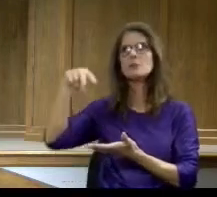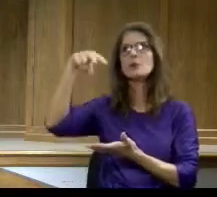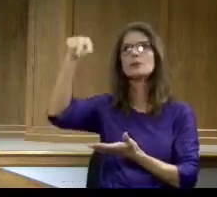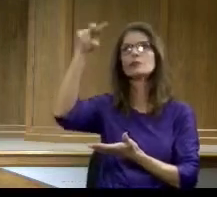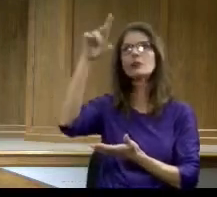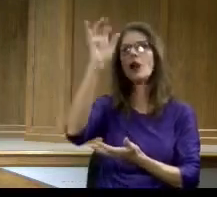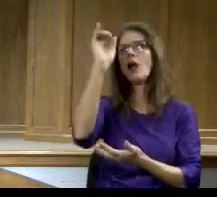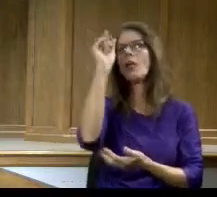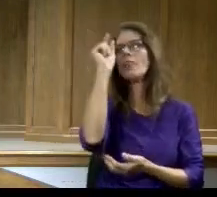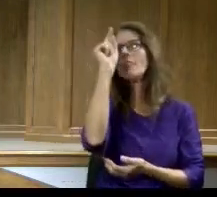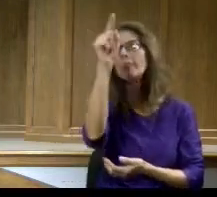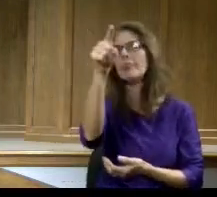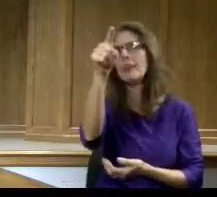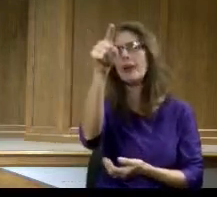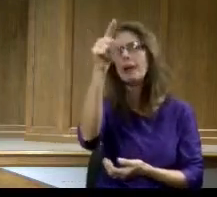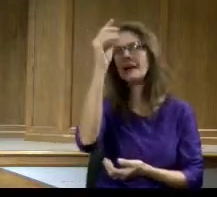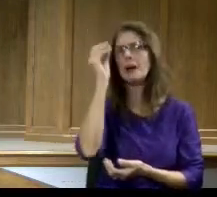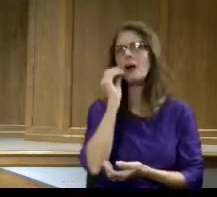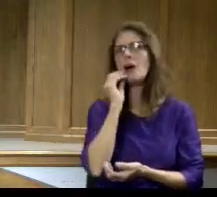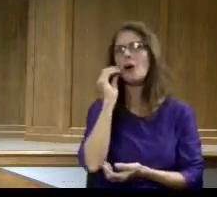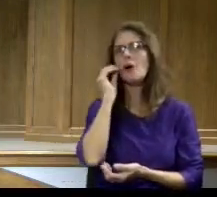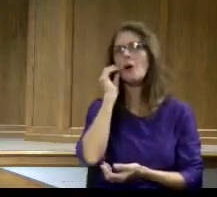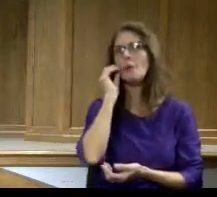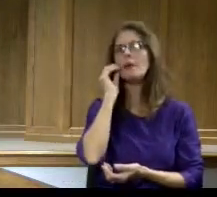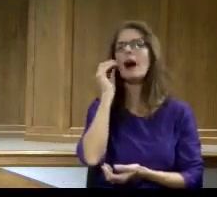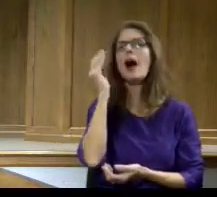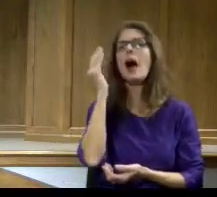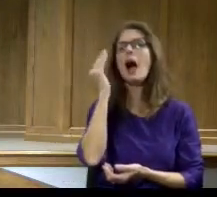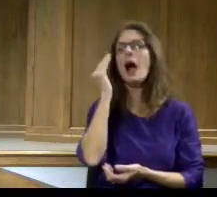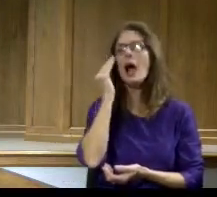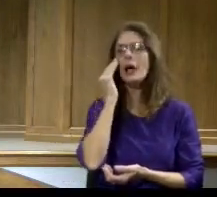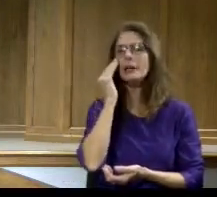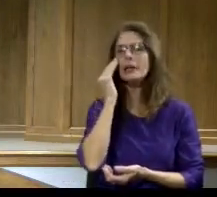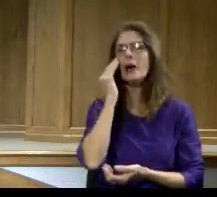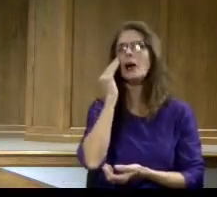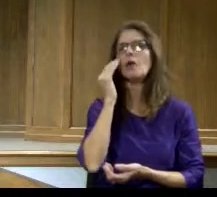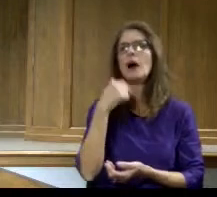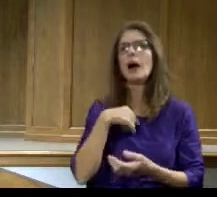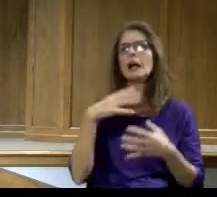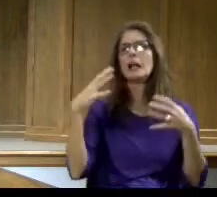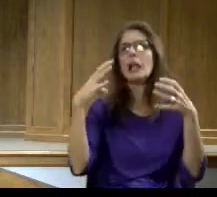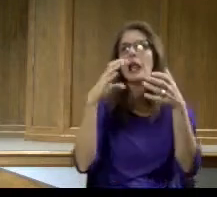Lord, claiming me as His son or daughter.